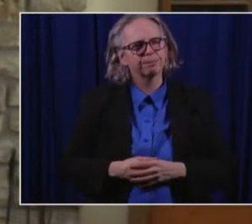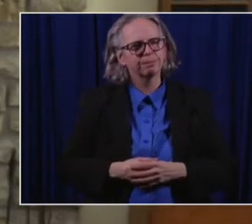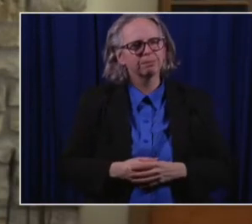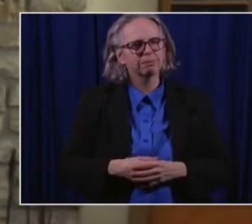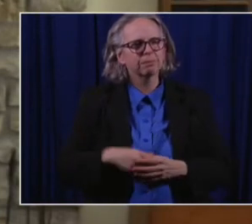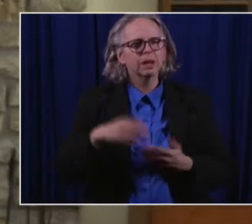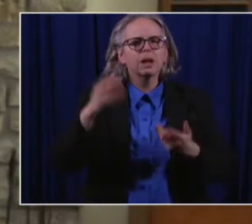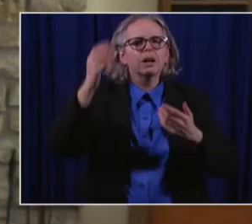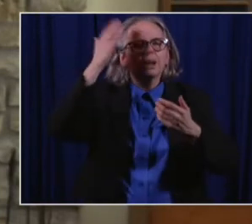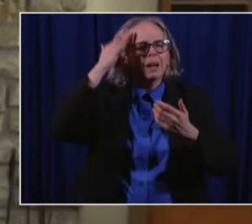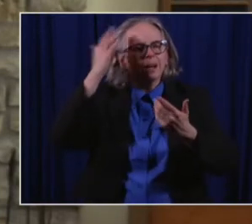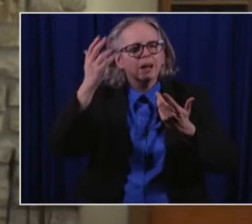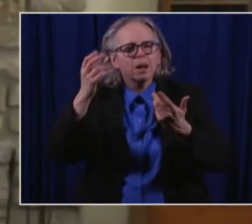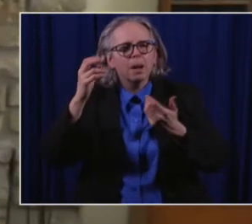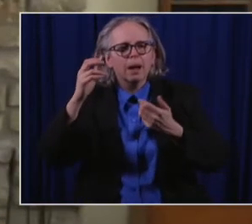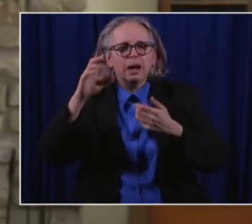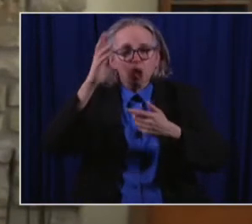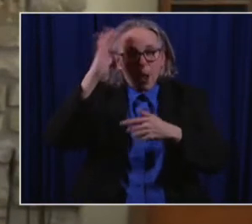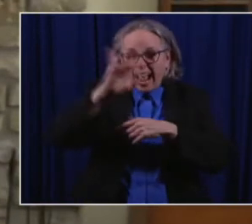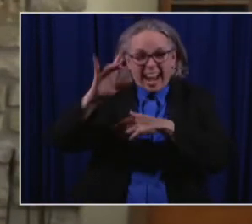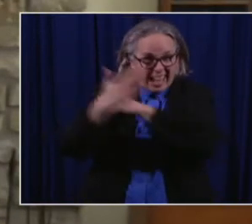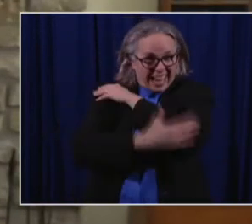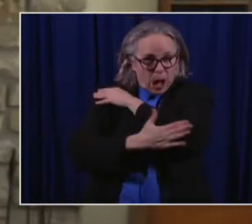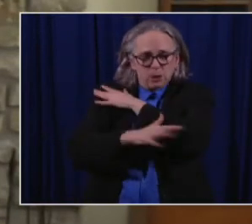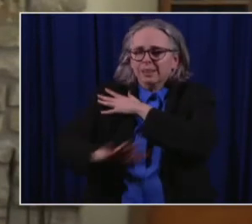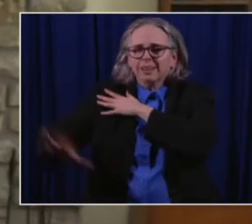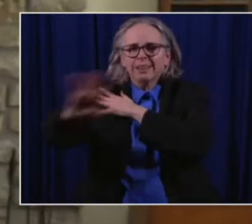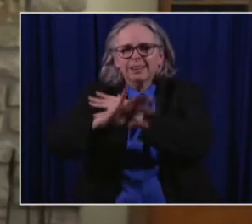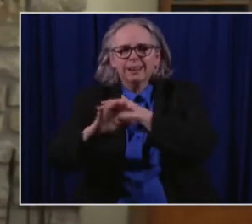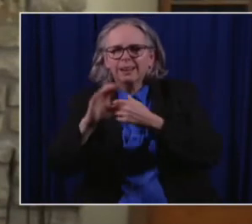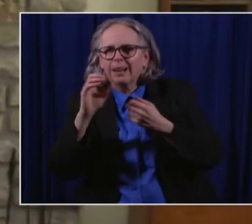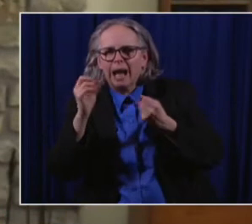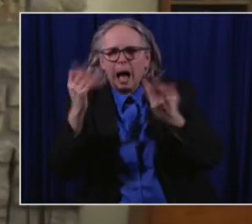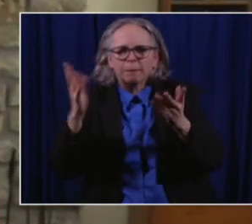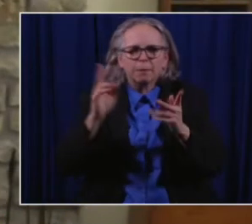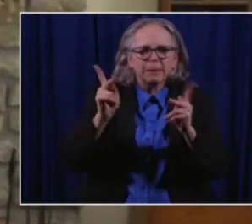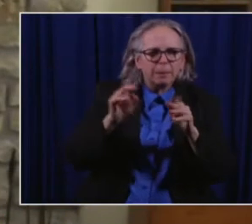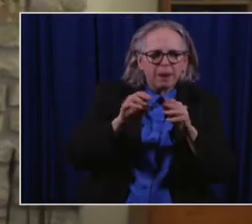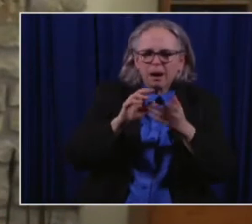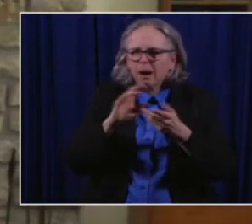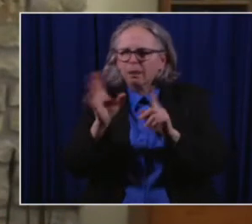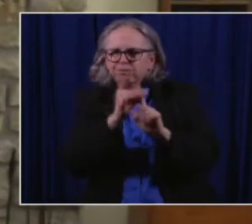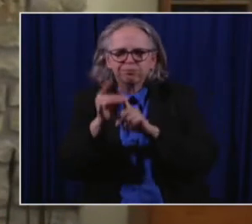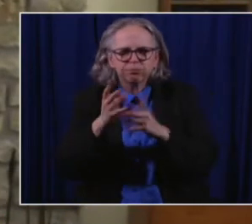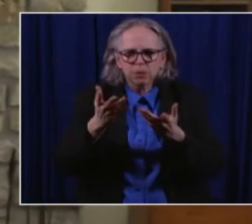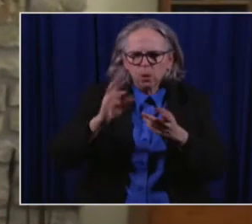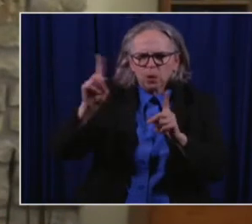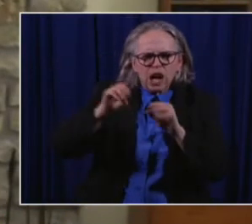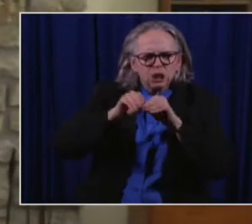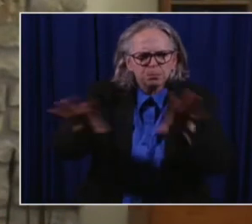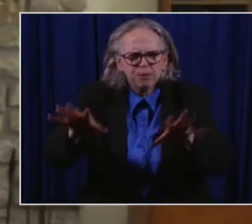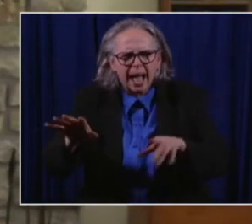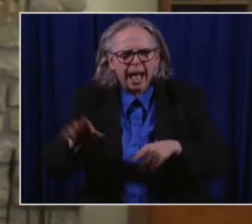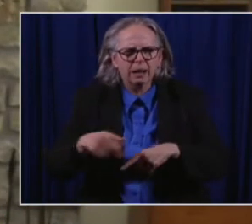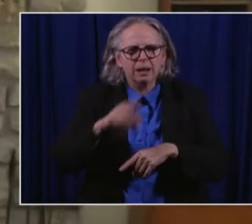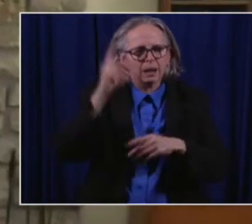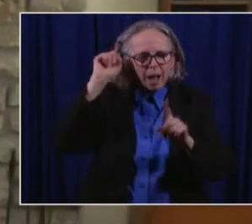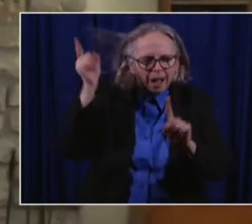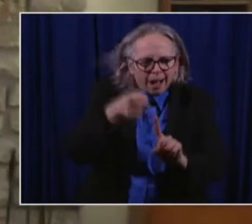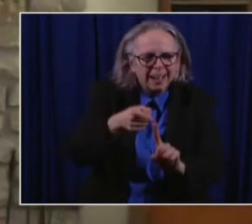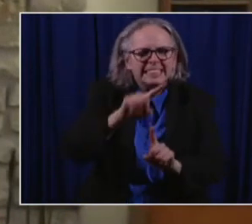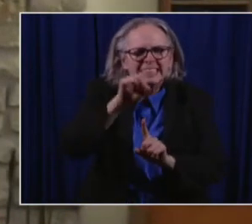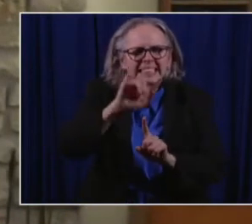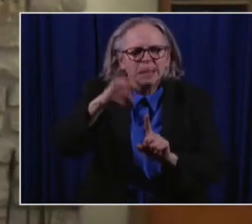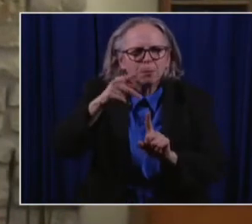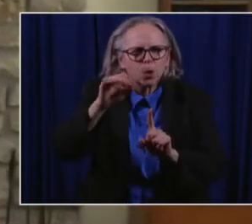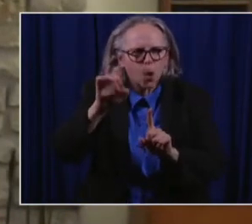the spread in your zip code in the last 2 weeks? And that tells you what the odds are, quite candidly, of on the street or